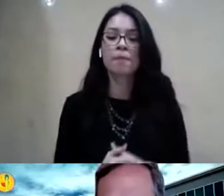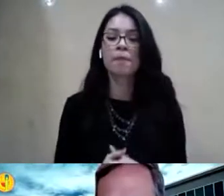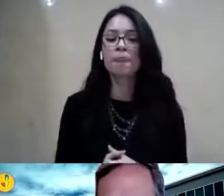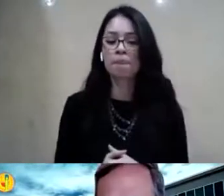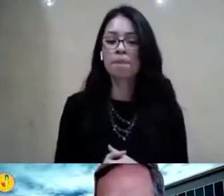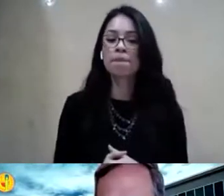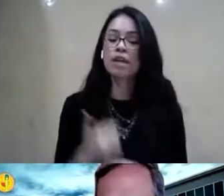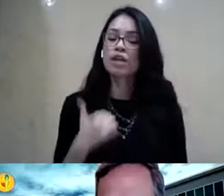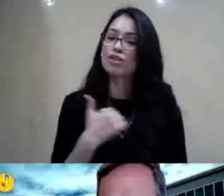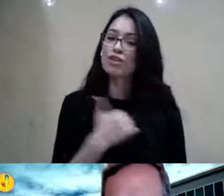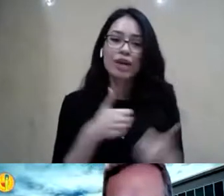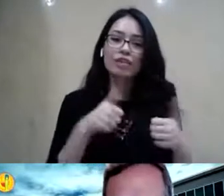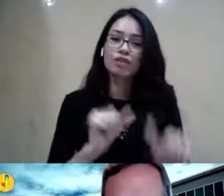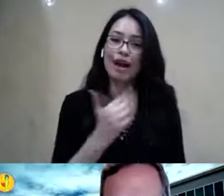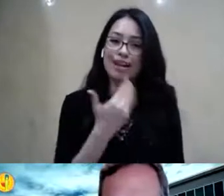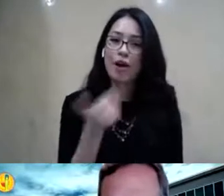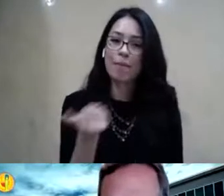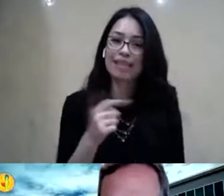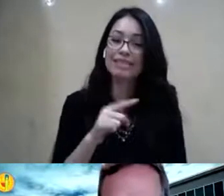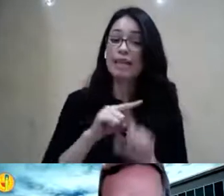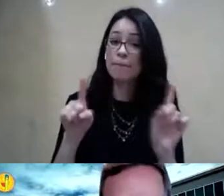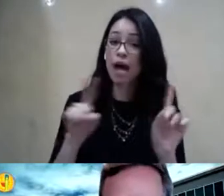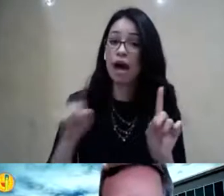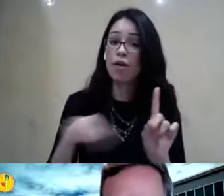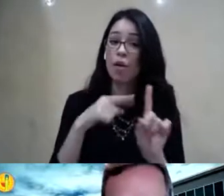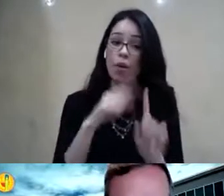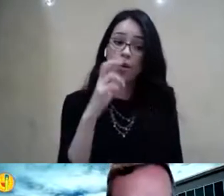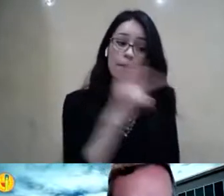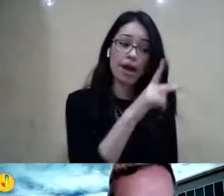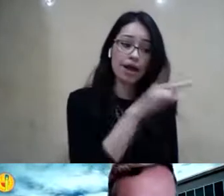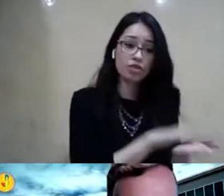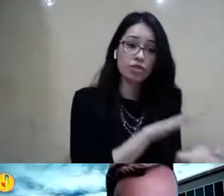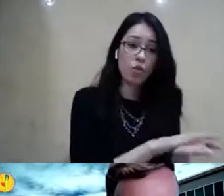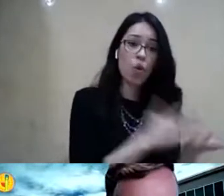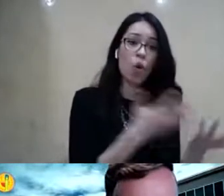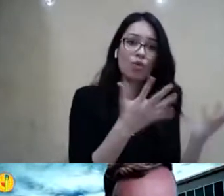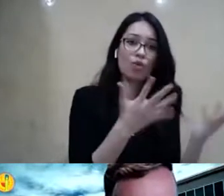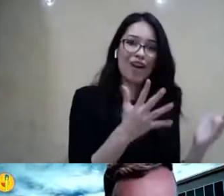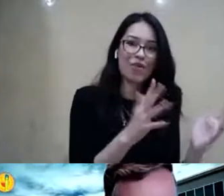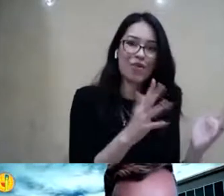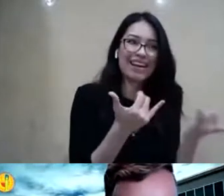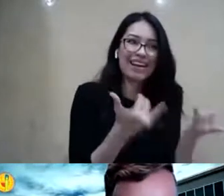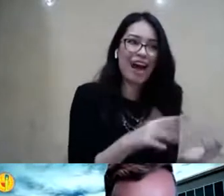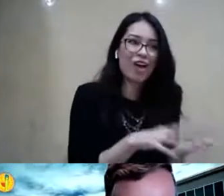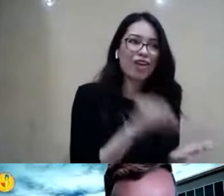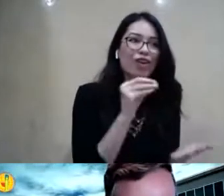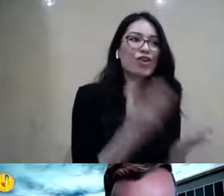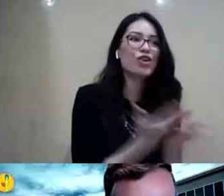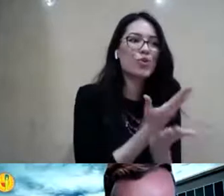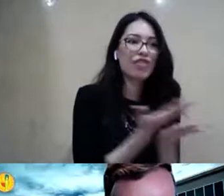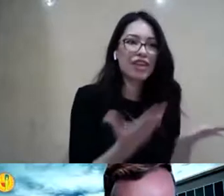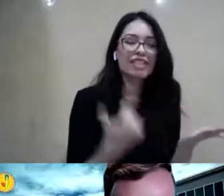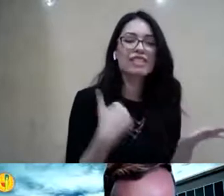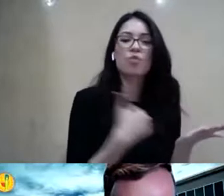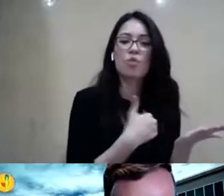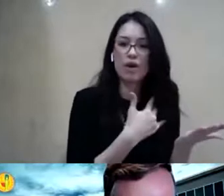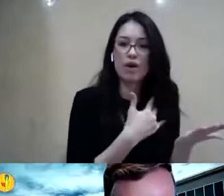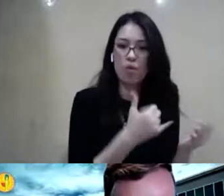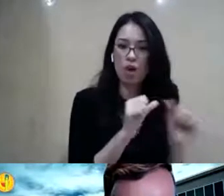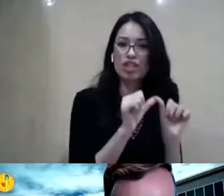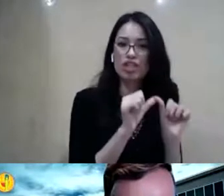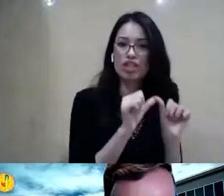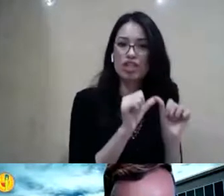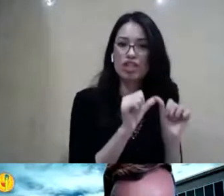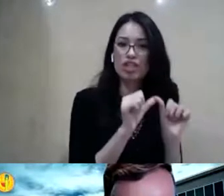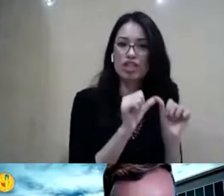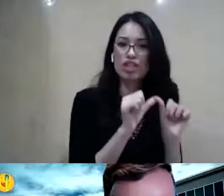doing the best, but when we go back, there are things that we've learned and are doing that we want to keep doing. We have 5,000 students right now